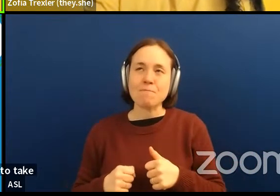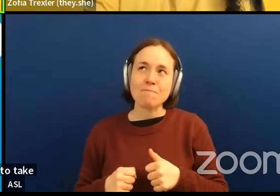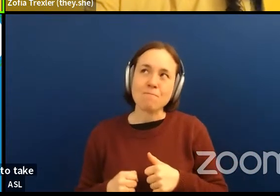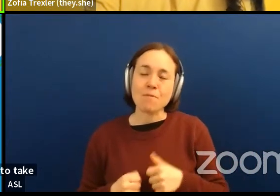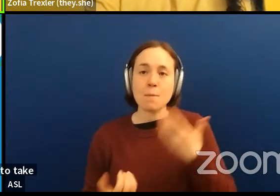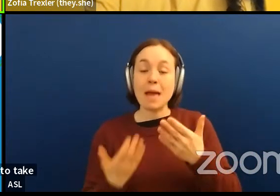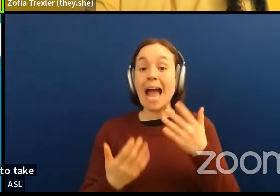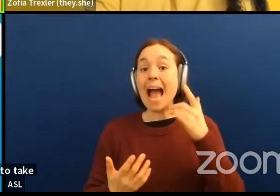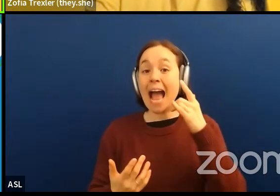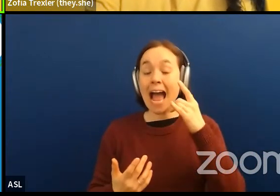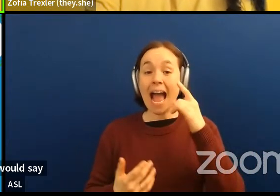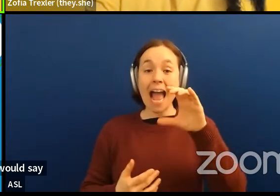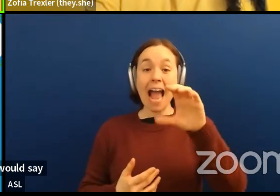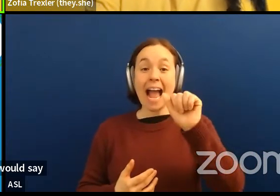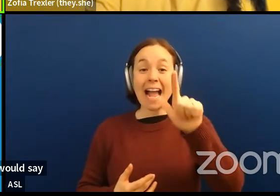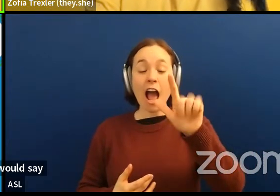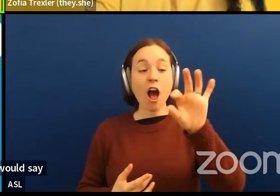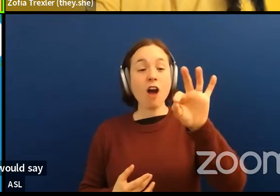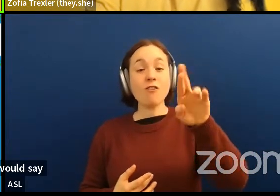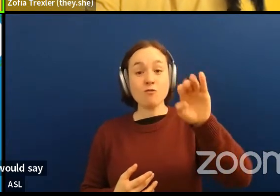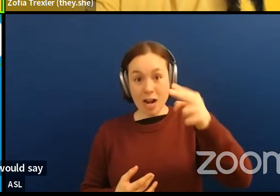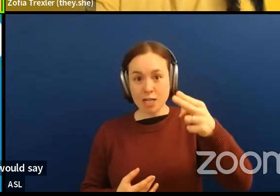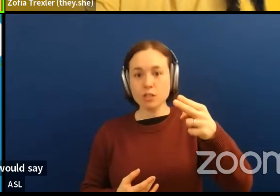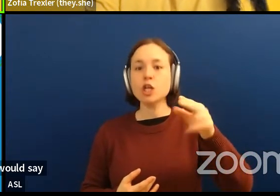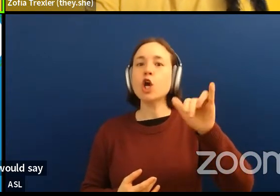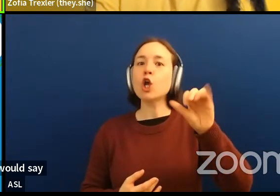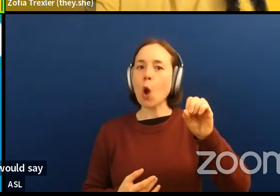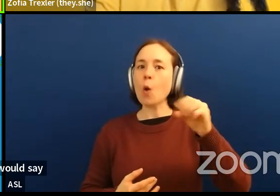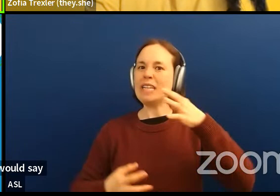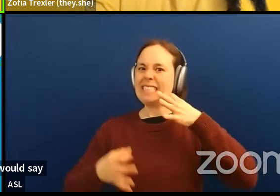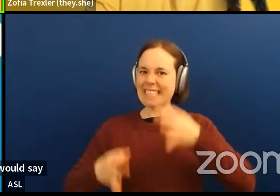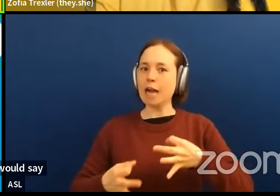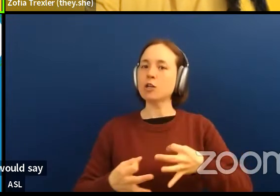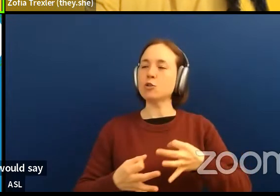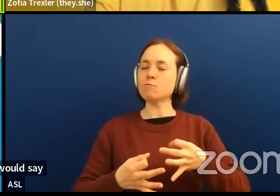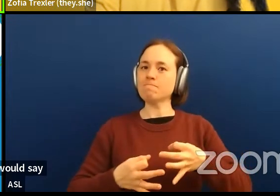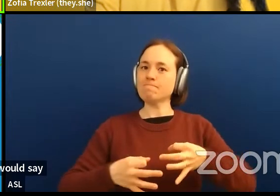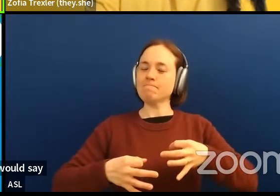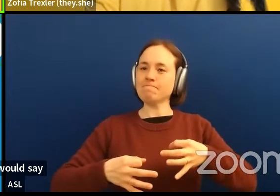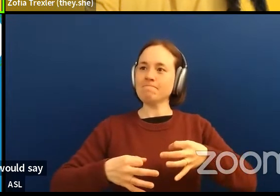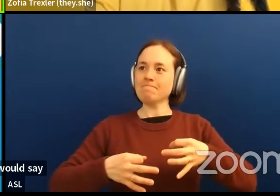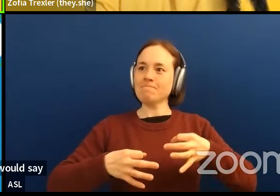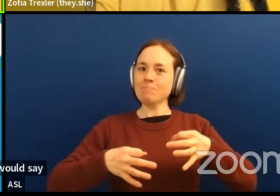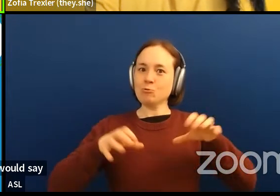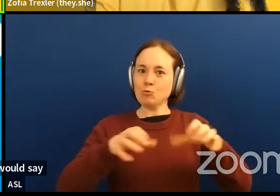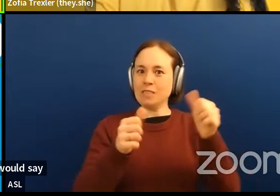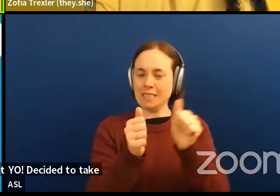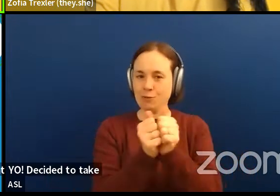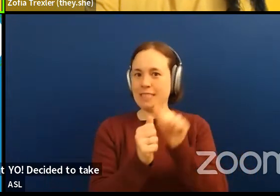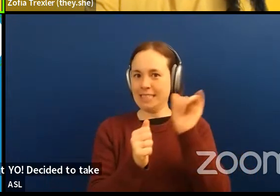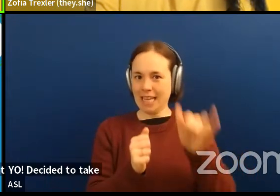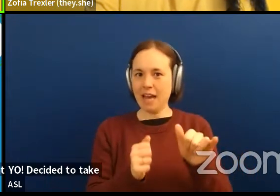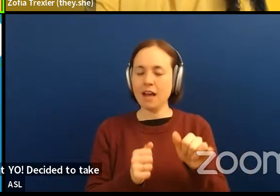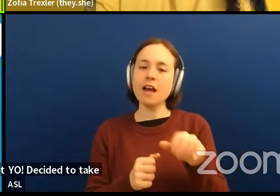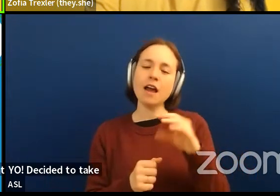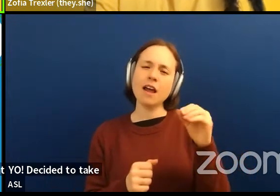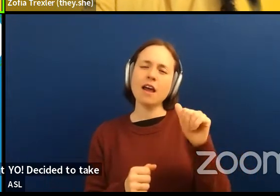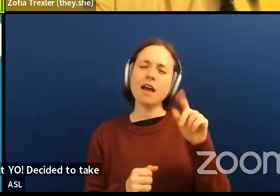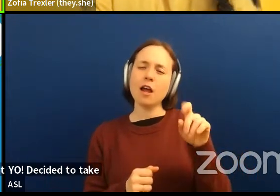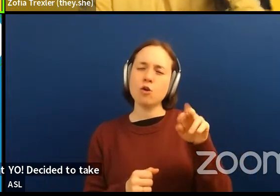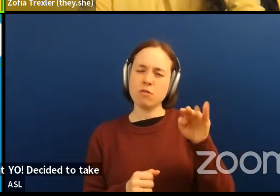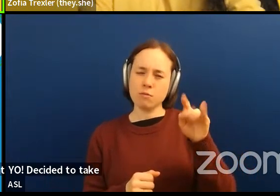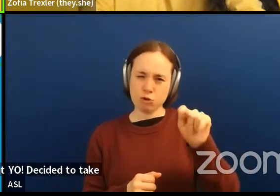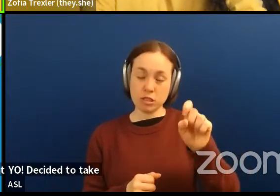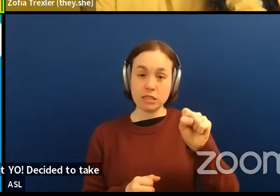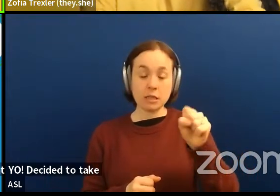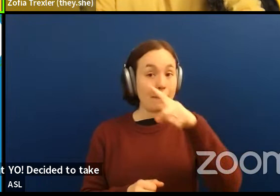the Cal Fresh bill that Yo decided to take a stance on, as well as Ed Roberts Day, simply because